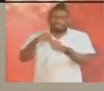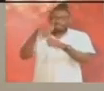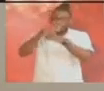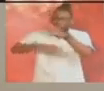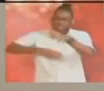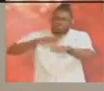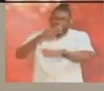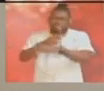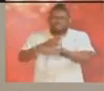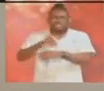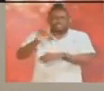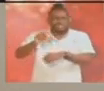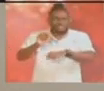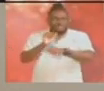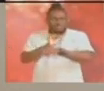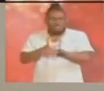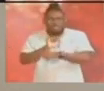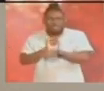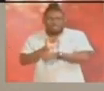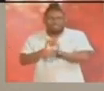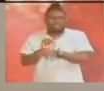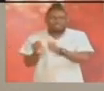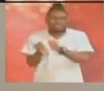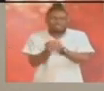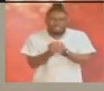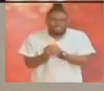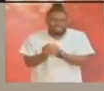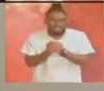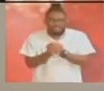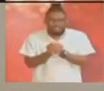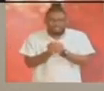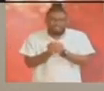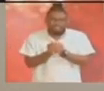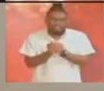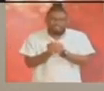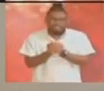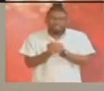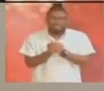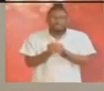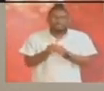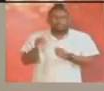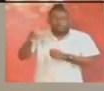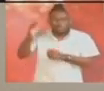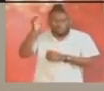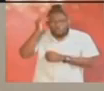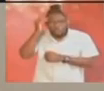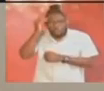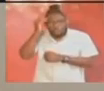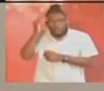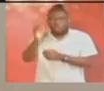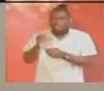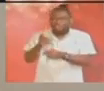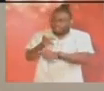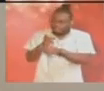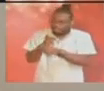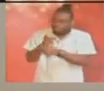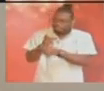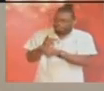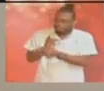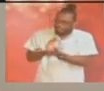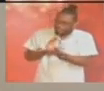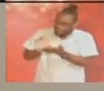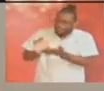together while being distanced, while sanitizing, while masking as a